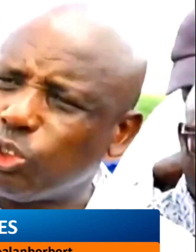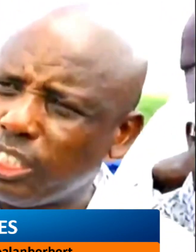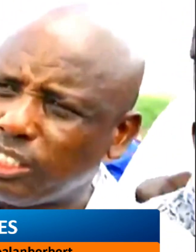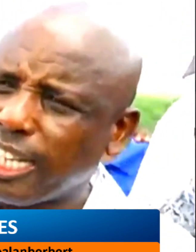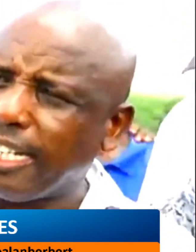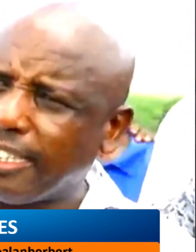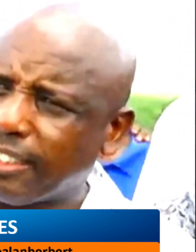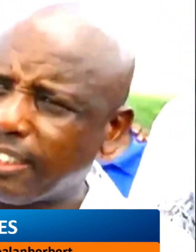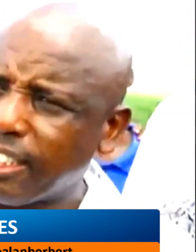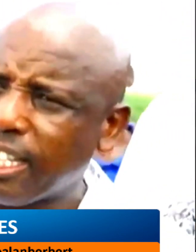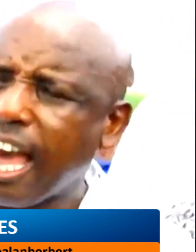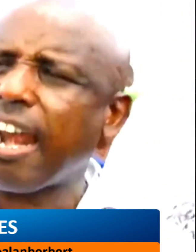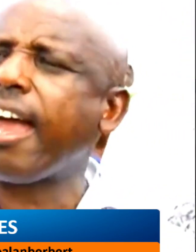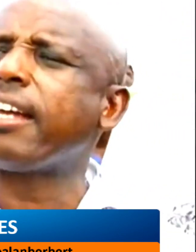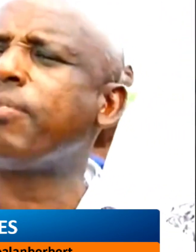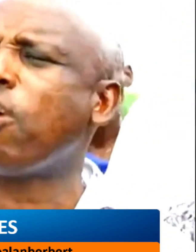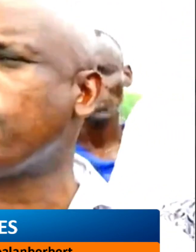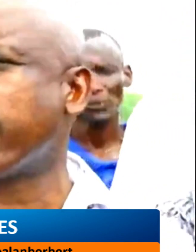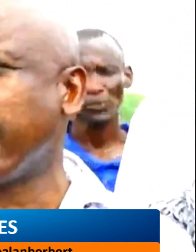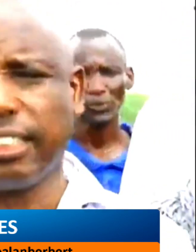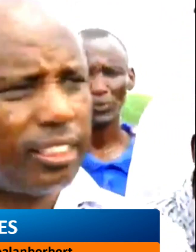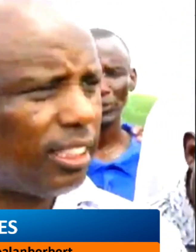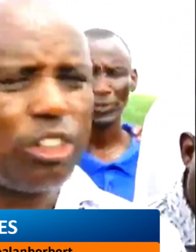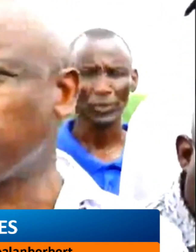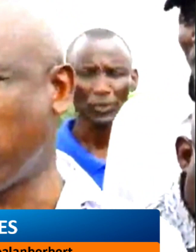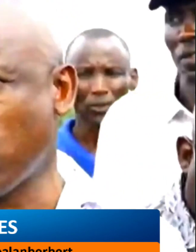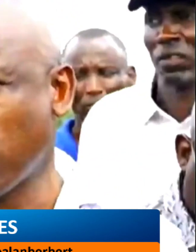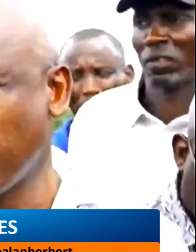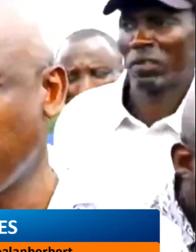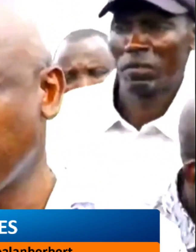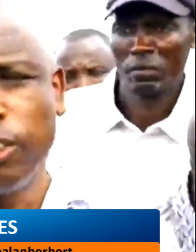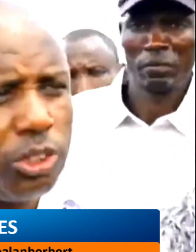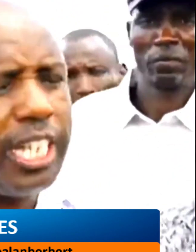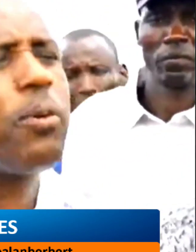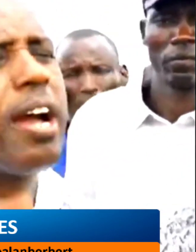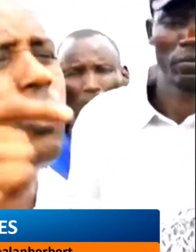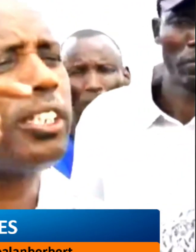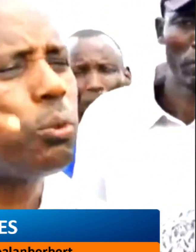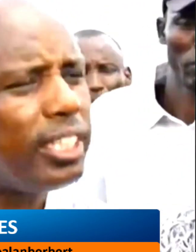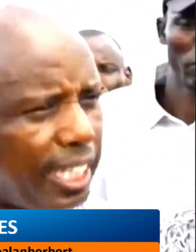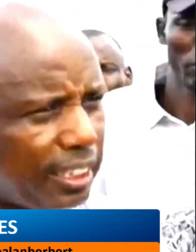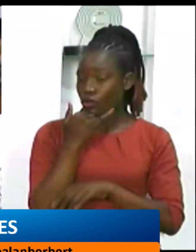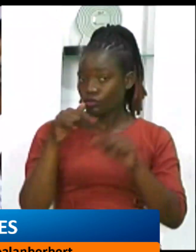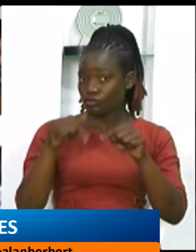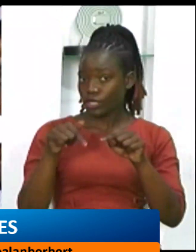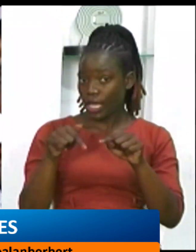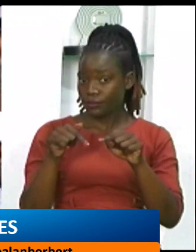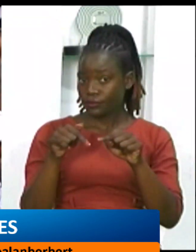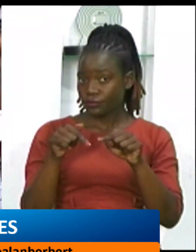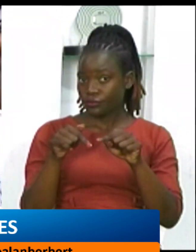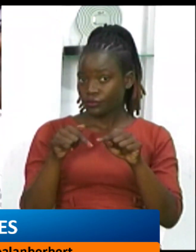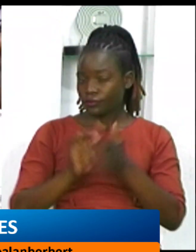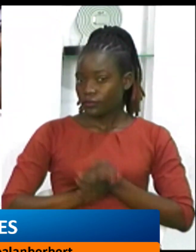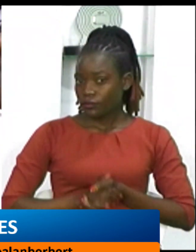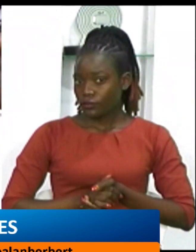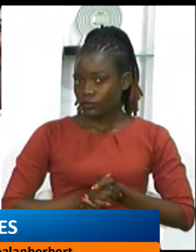the students, the candidates, are lying at the floor of the classes. That was very wrong. Today we have quoted the witness, and the